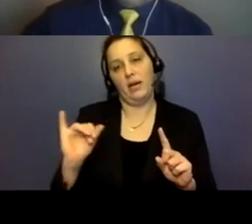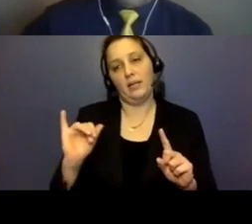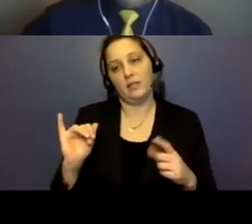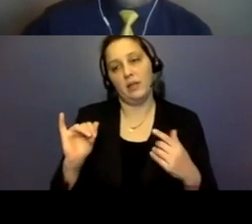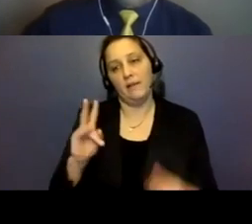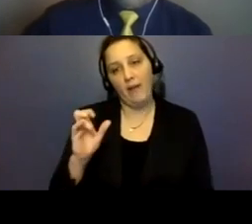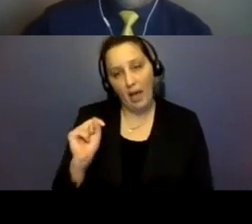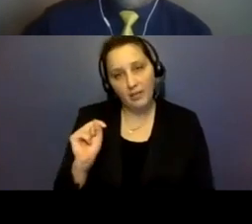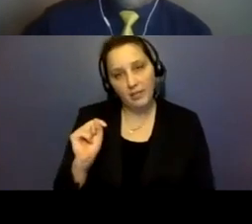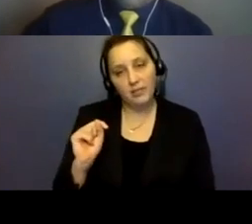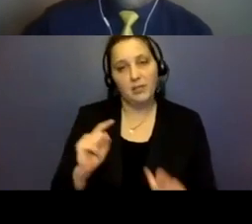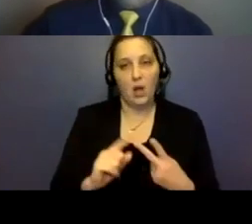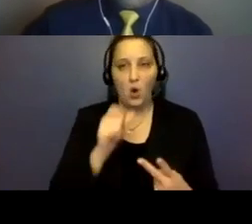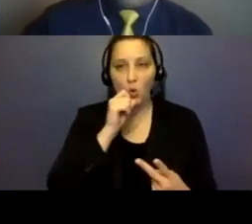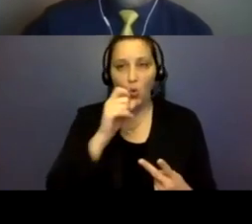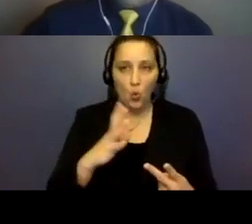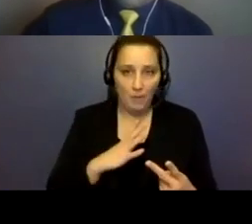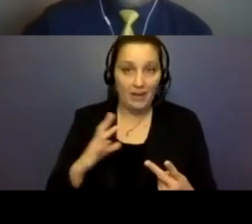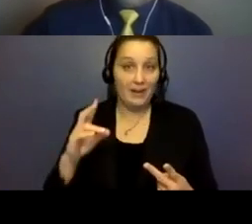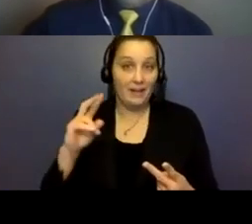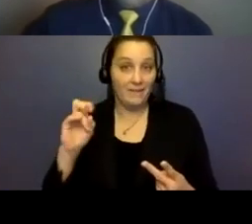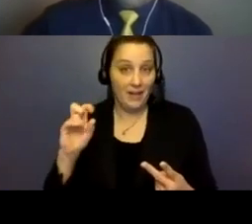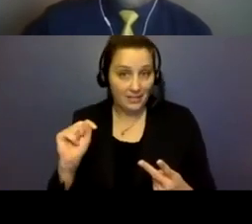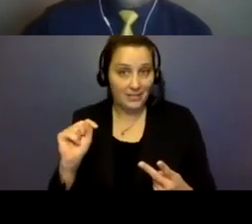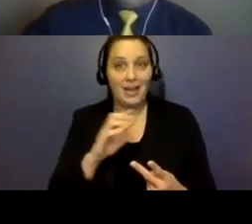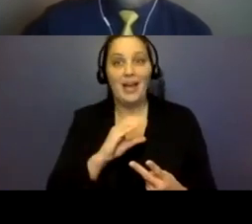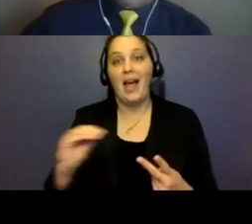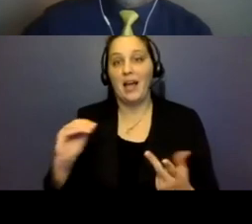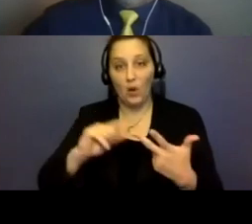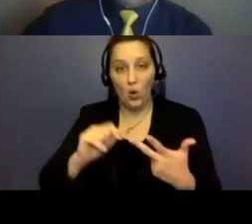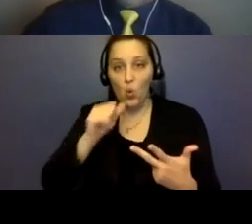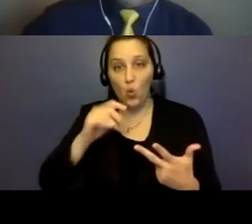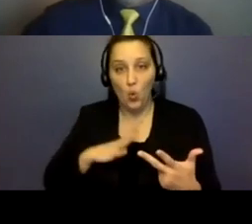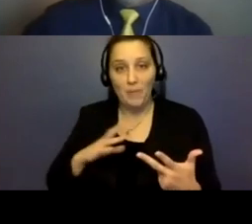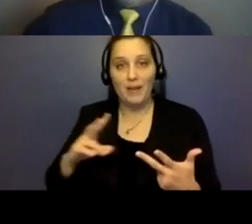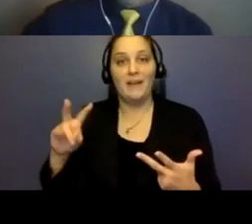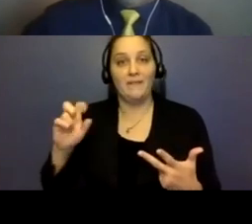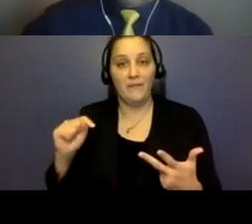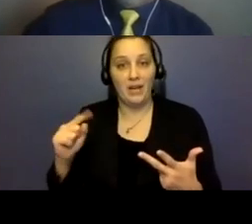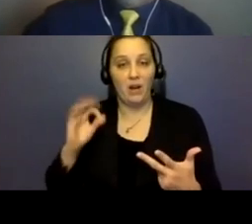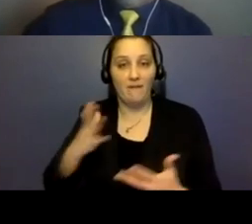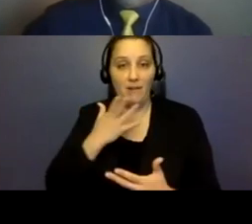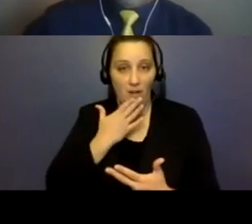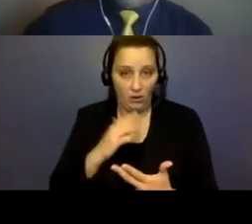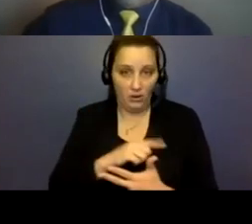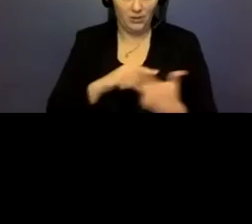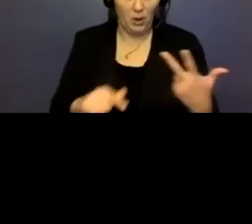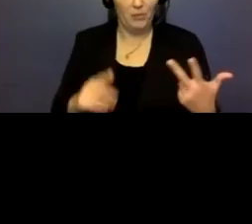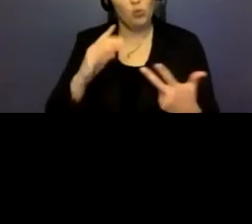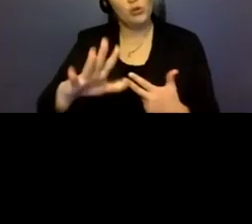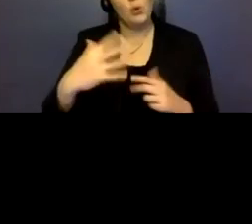veteran, a woman veteran, and a woman veteran of color. So share with us some of your experience in the